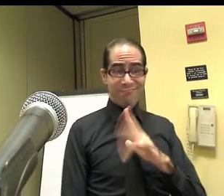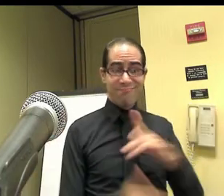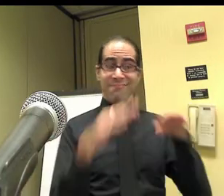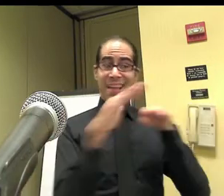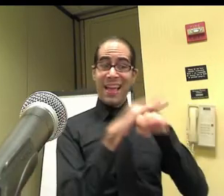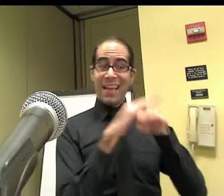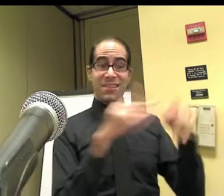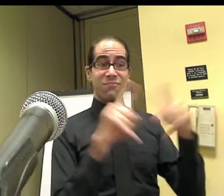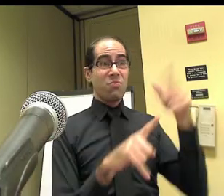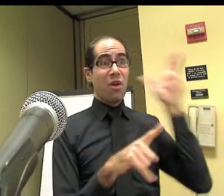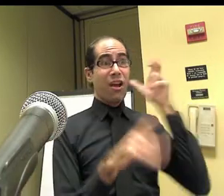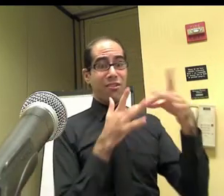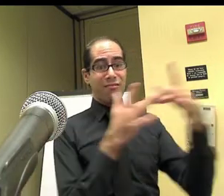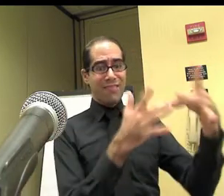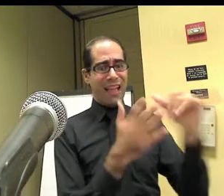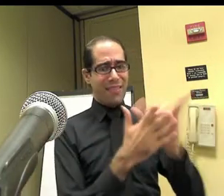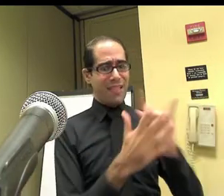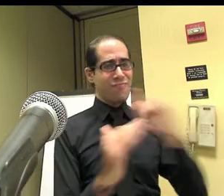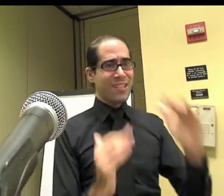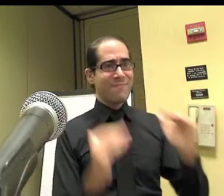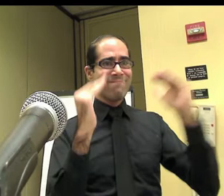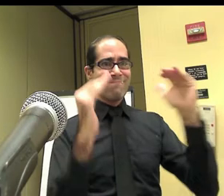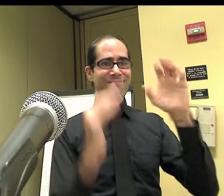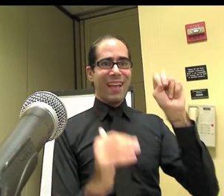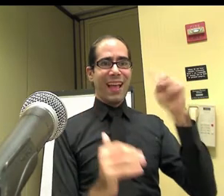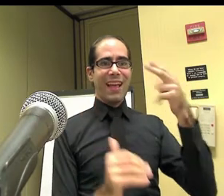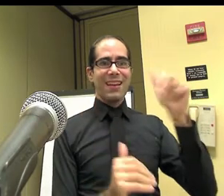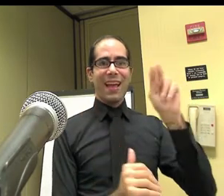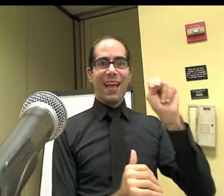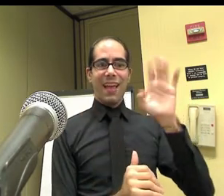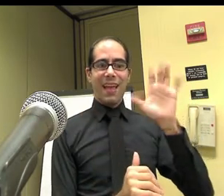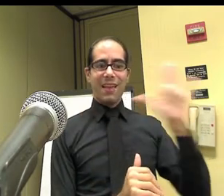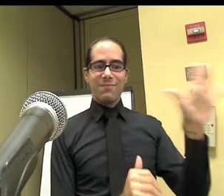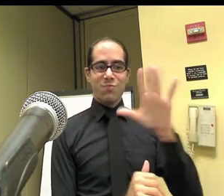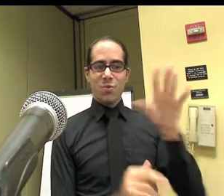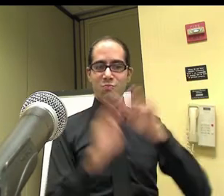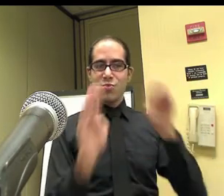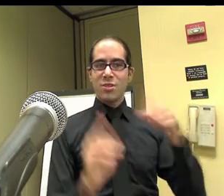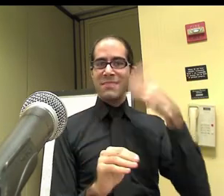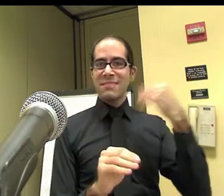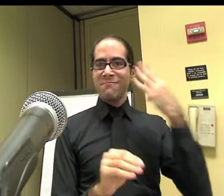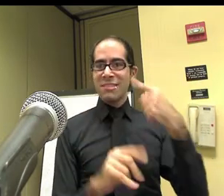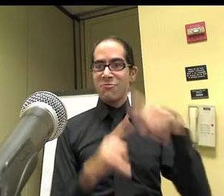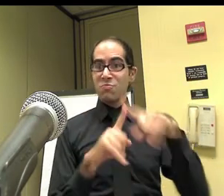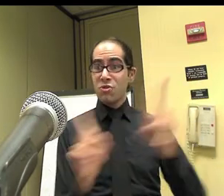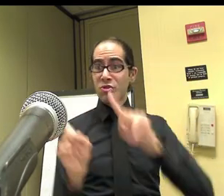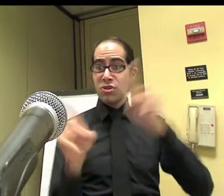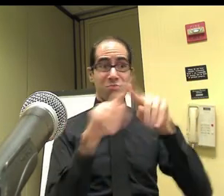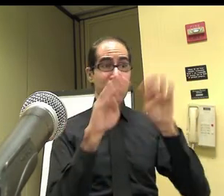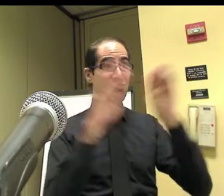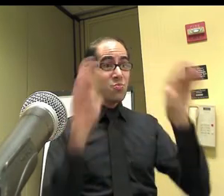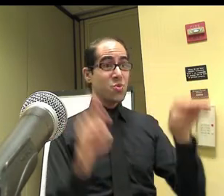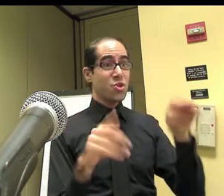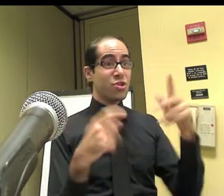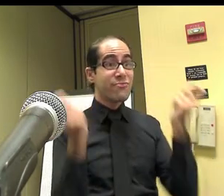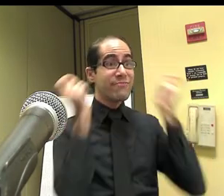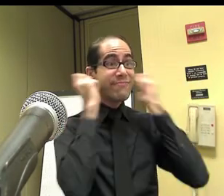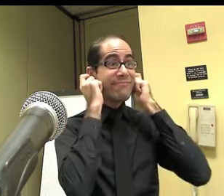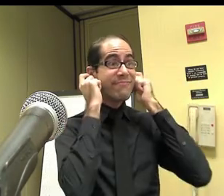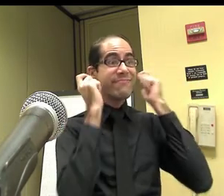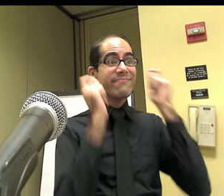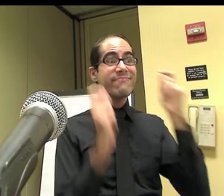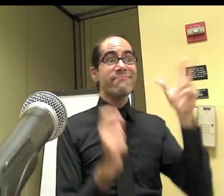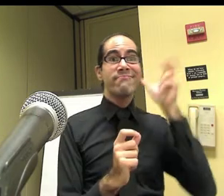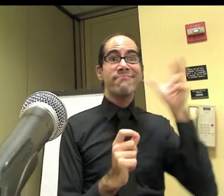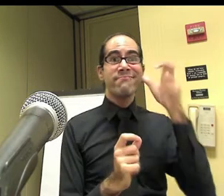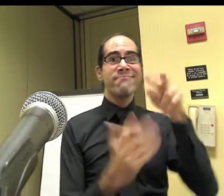Some of the benefits, and this is a really good one, is to they actually enhance the museum experience.